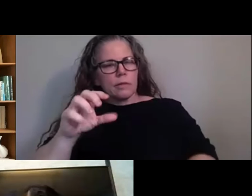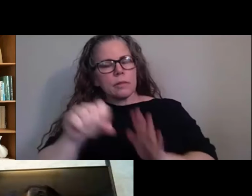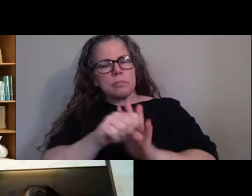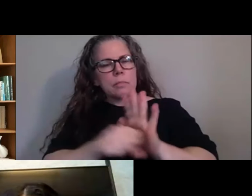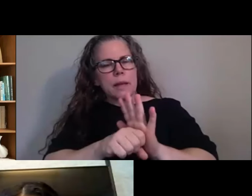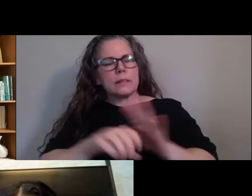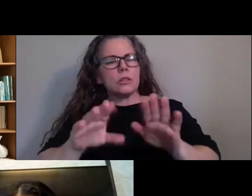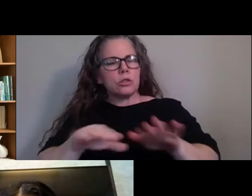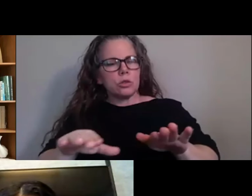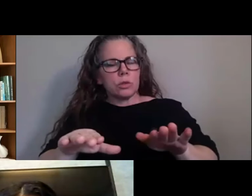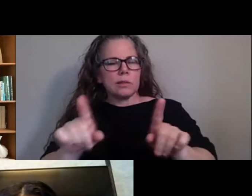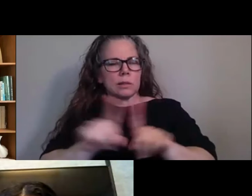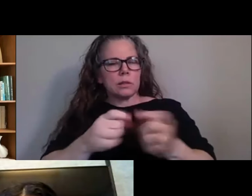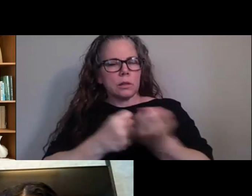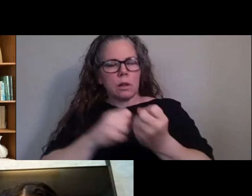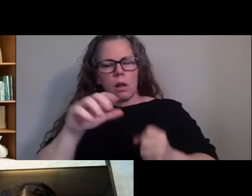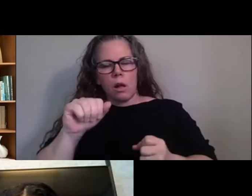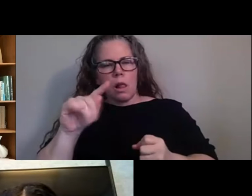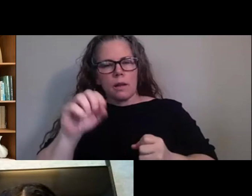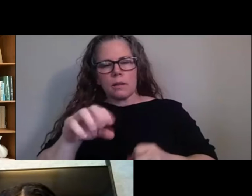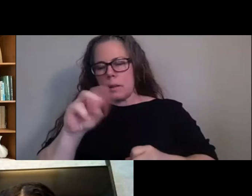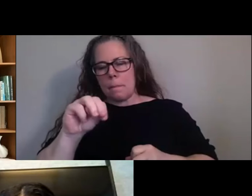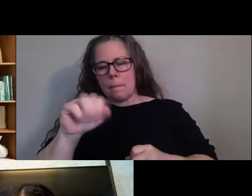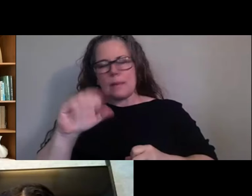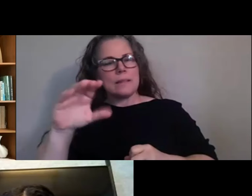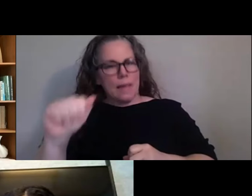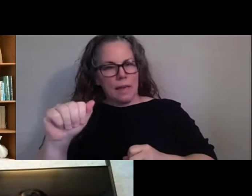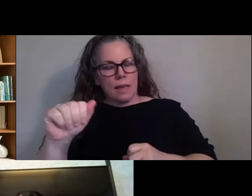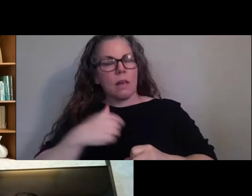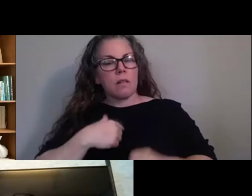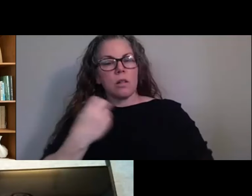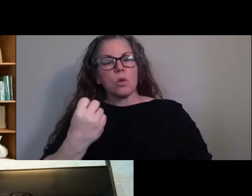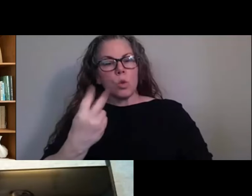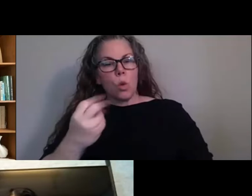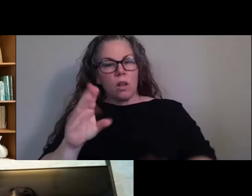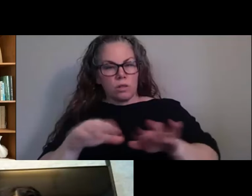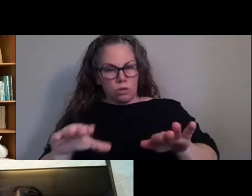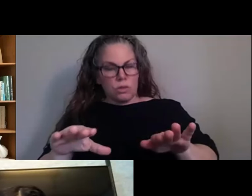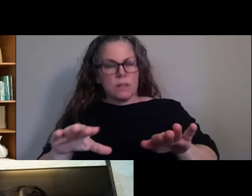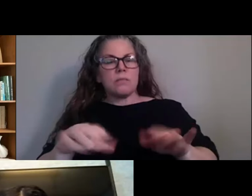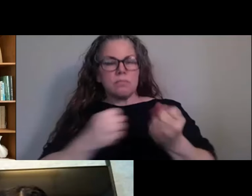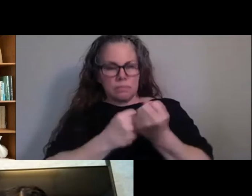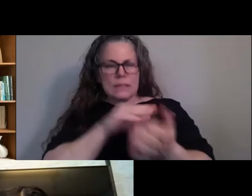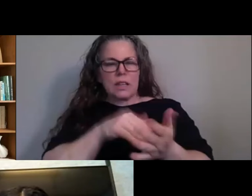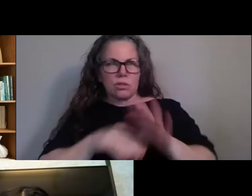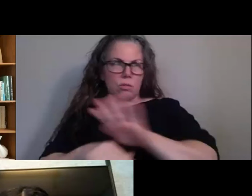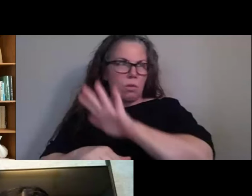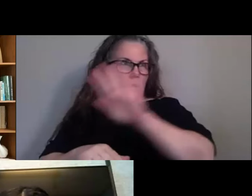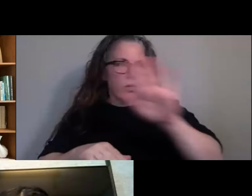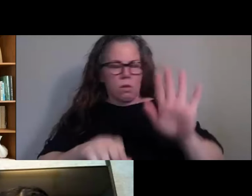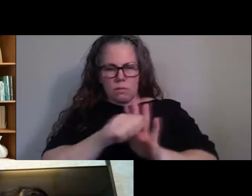Children's Alliance. For those of you who don't know us, we are the coalition of the 12 children's advocacy centers across the